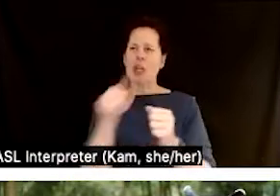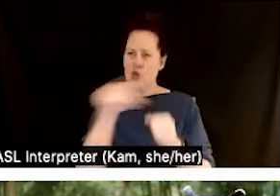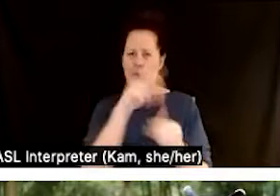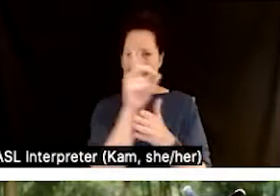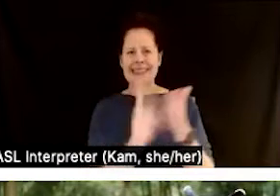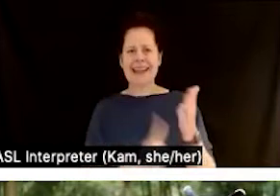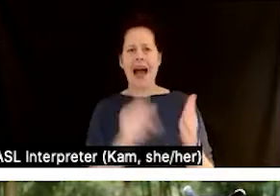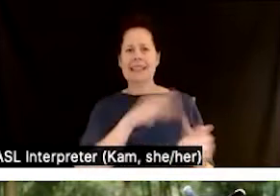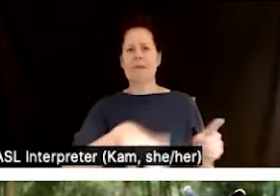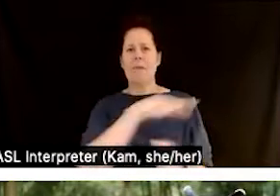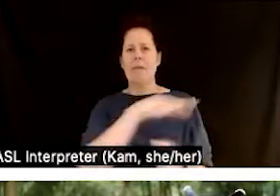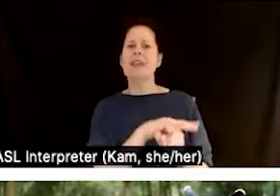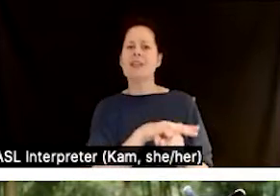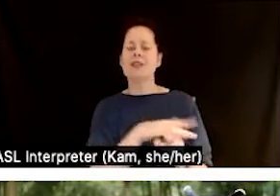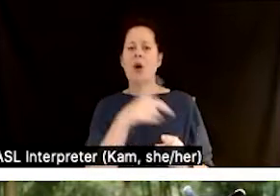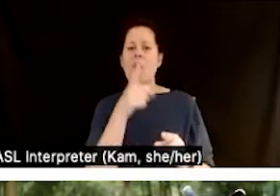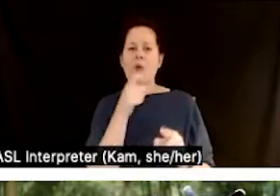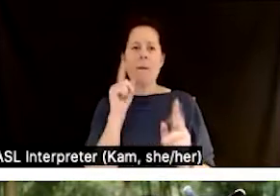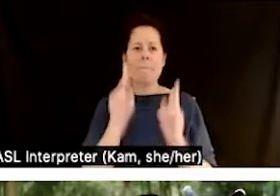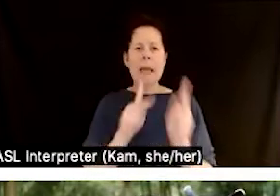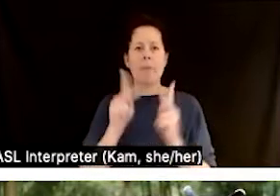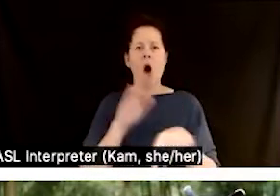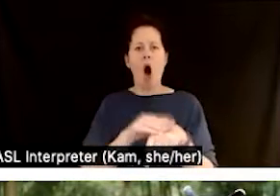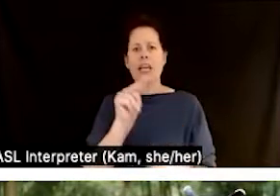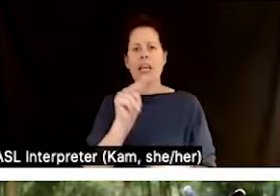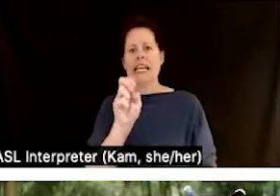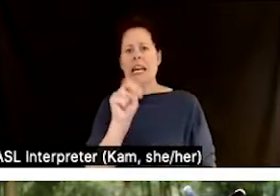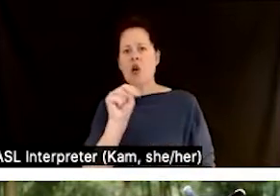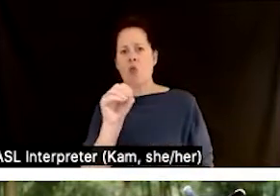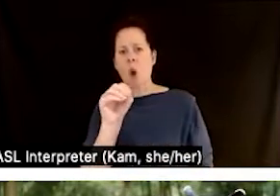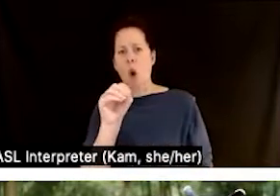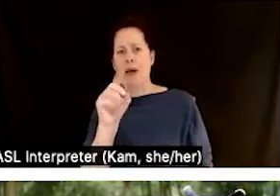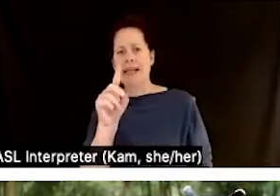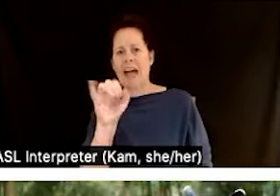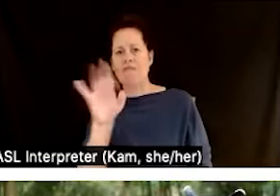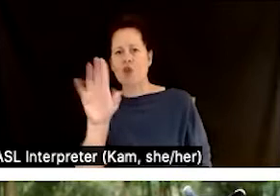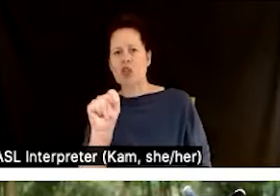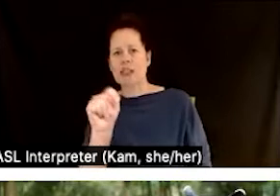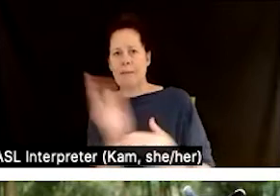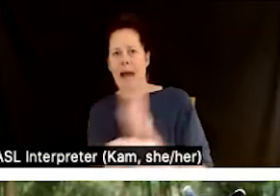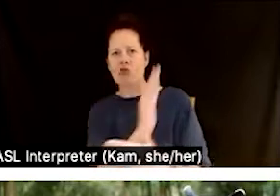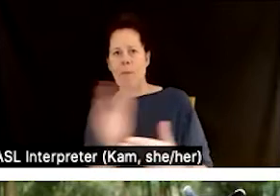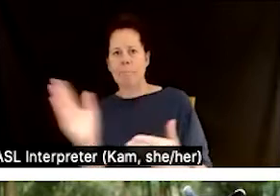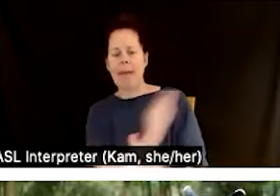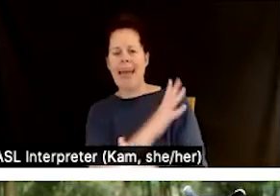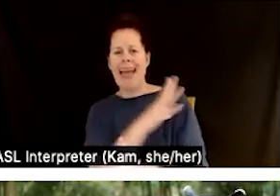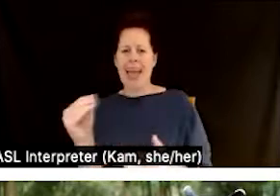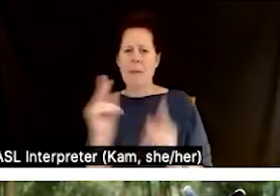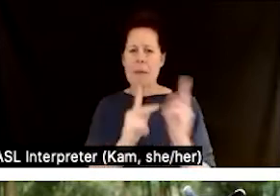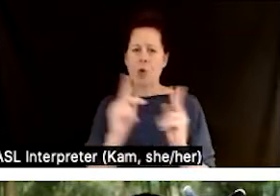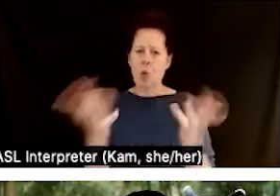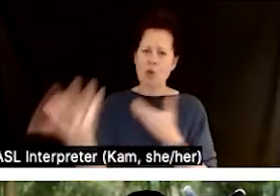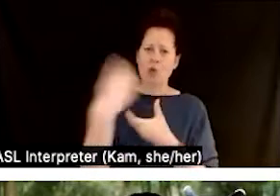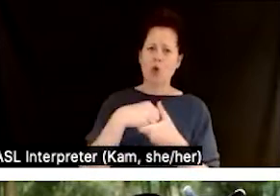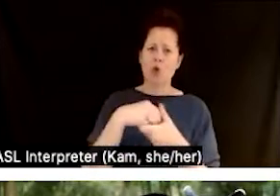and folks that you want to ultimately include at your space. You want to start with evaluating